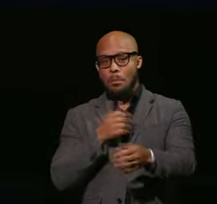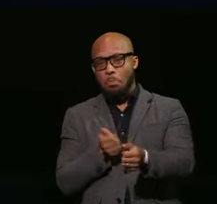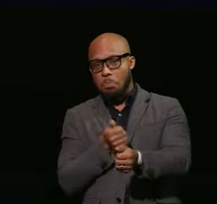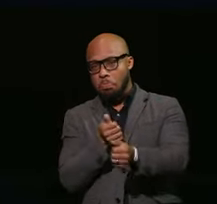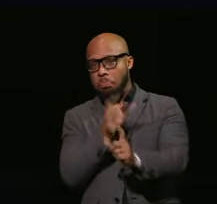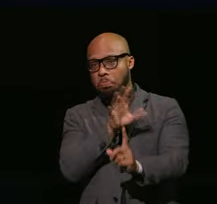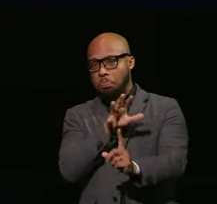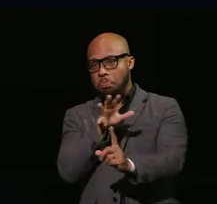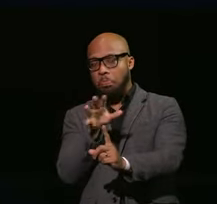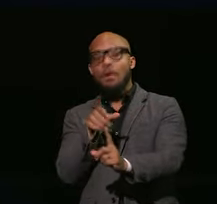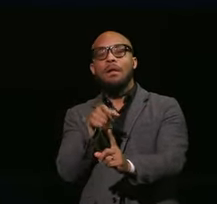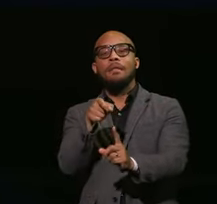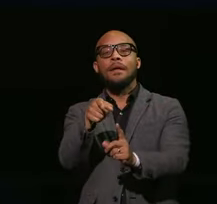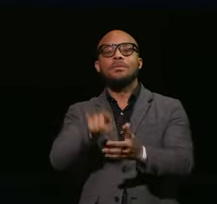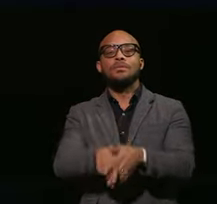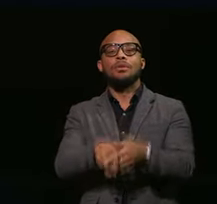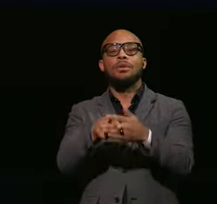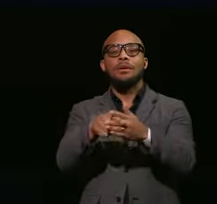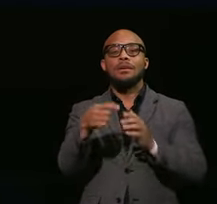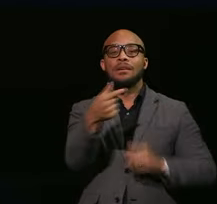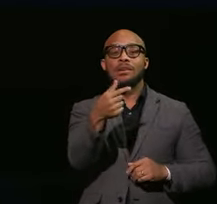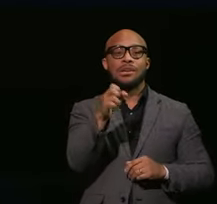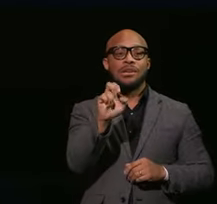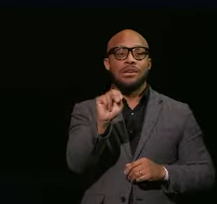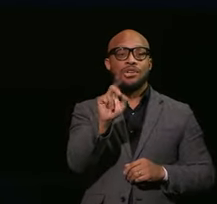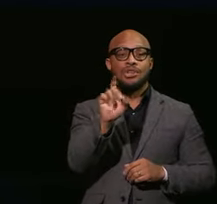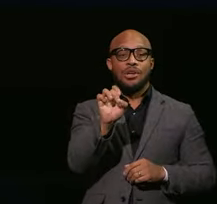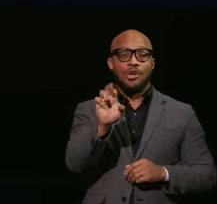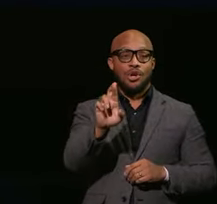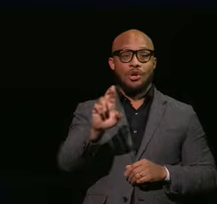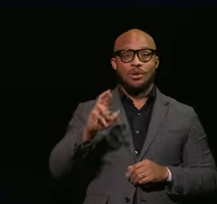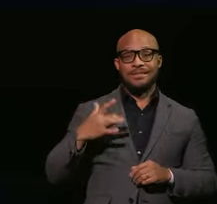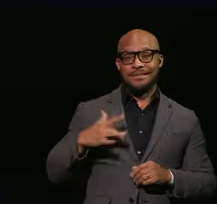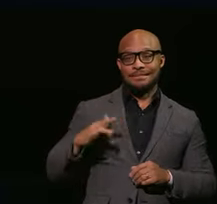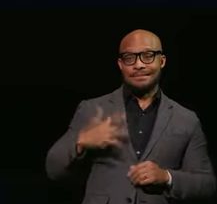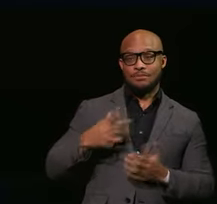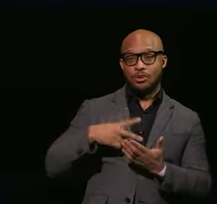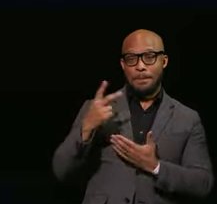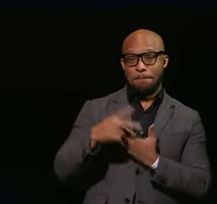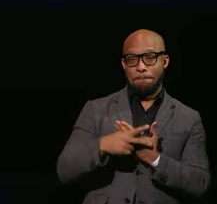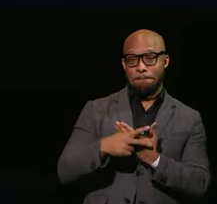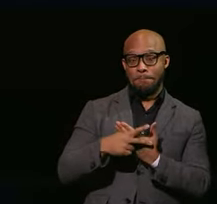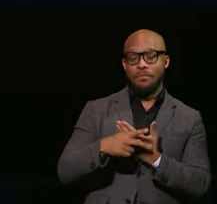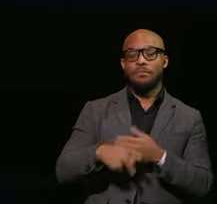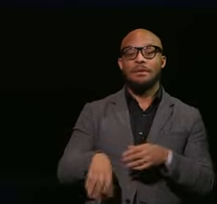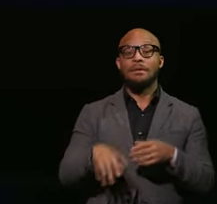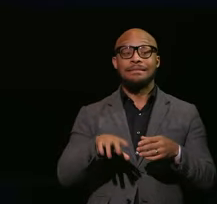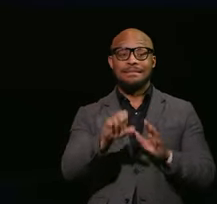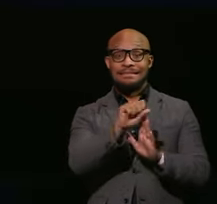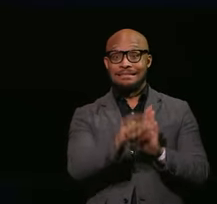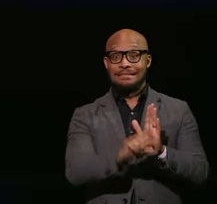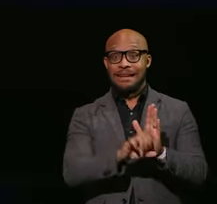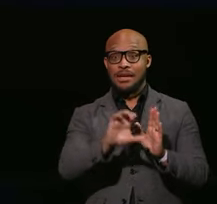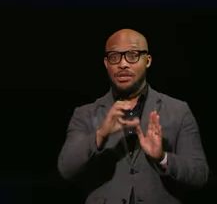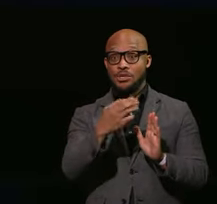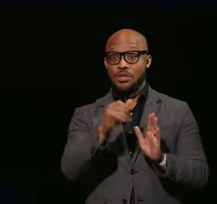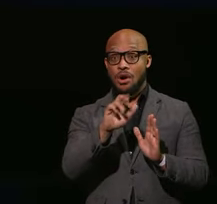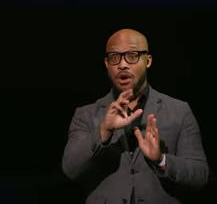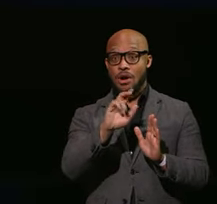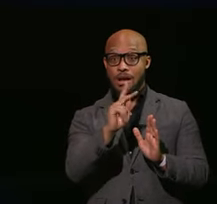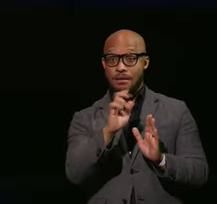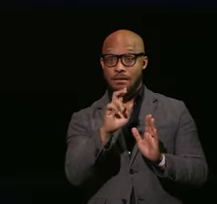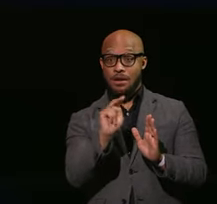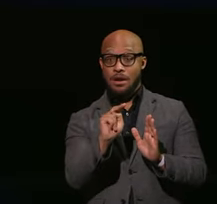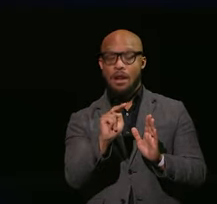they were running in 30 villages across the state of Jharkhand, and Ranjit, the father that's featured